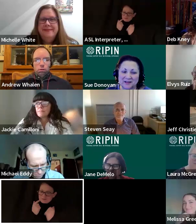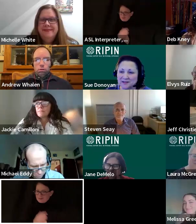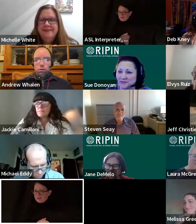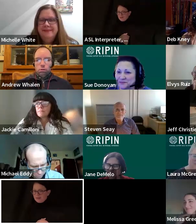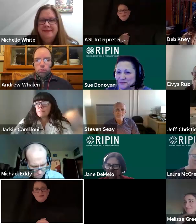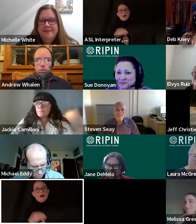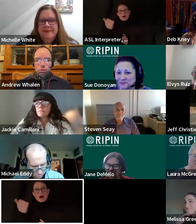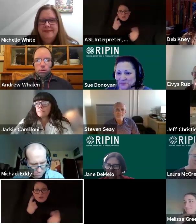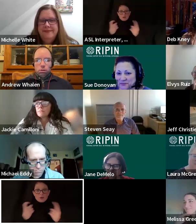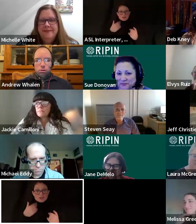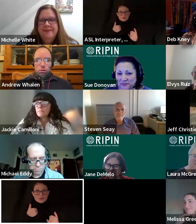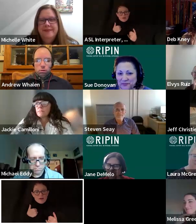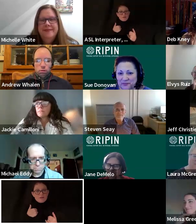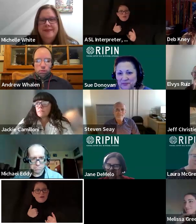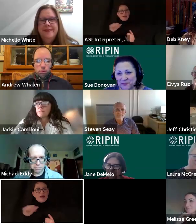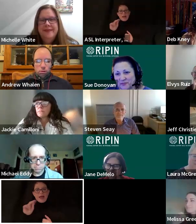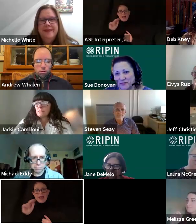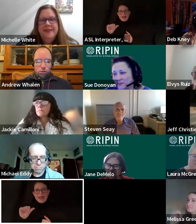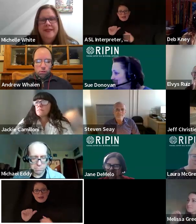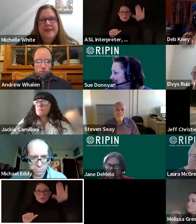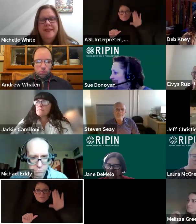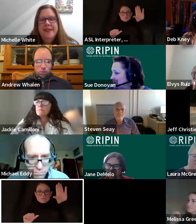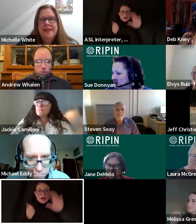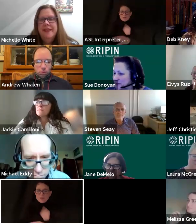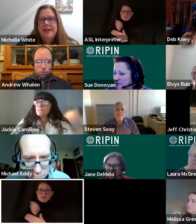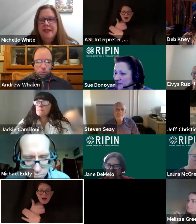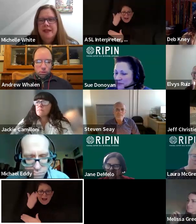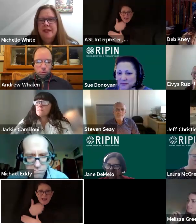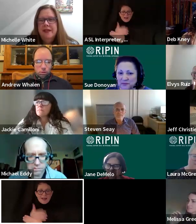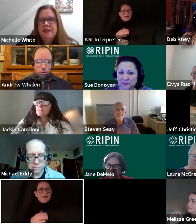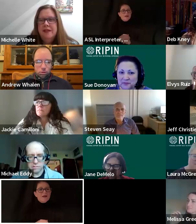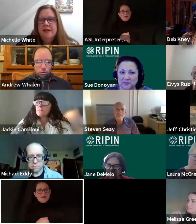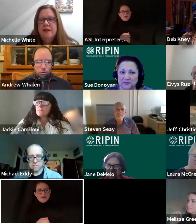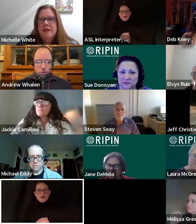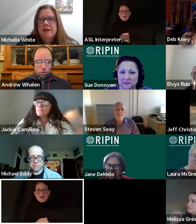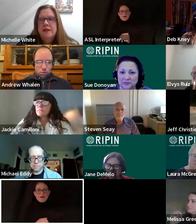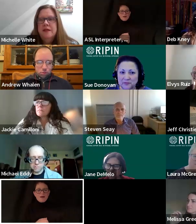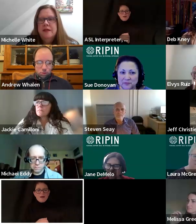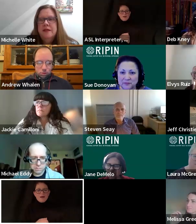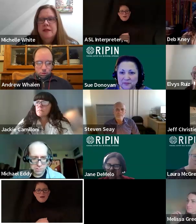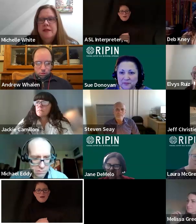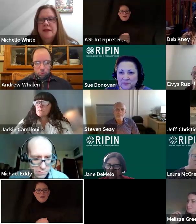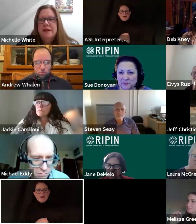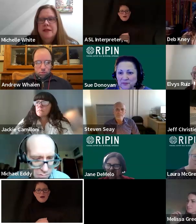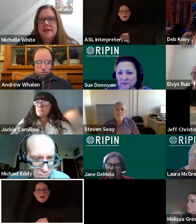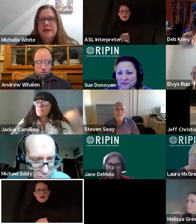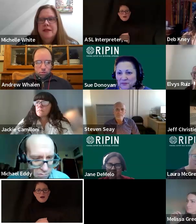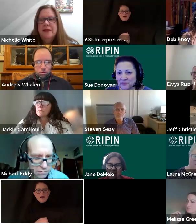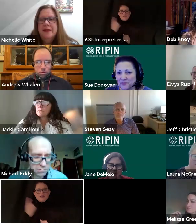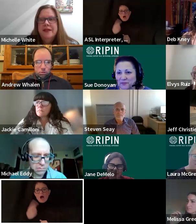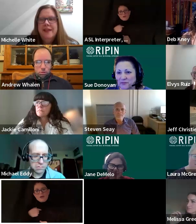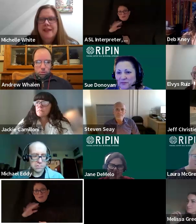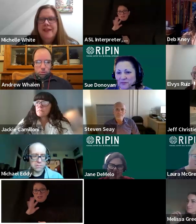Yeah. Any other questions? Yes. Sorry, Anna. Sorry. I don't always want to be the one always talking on this thing.